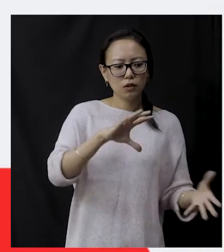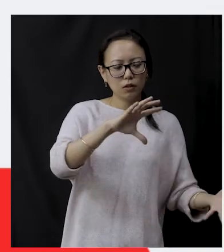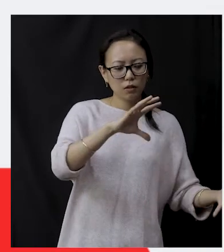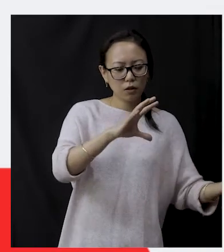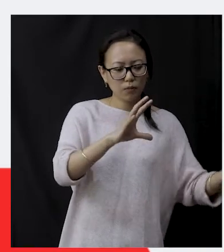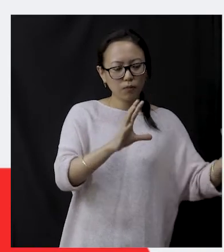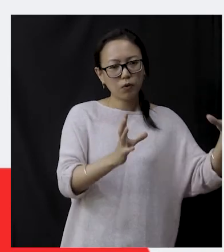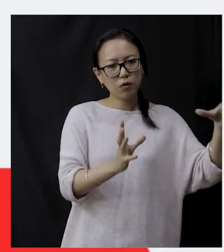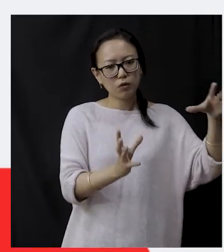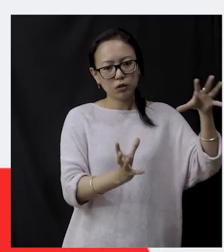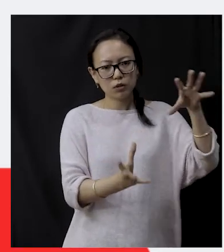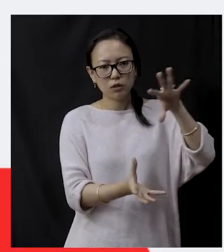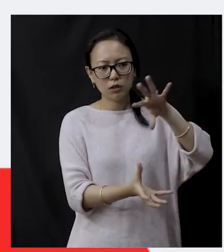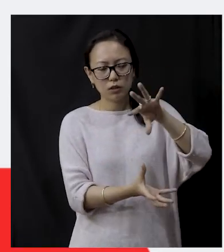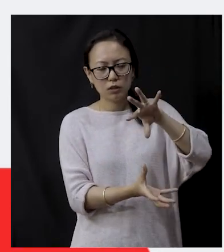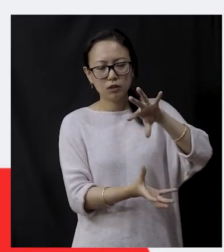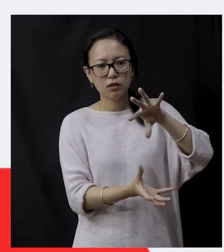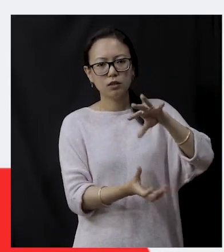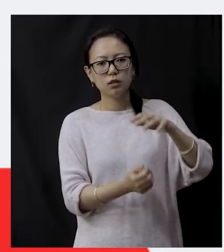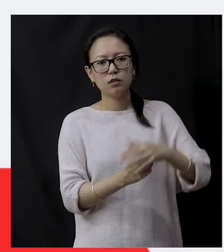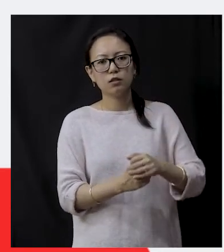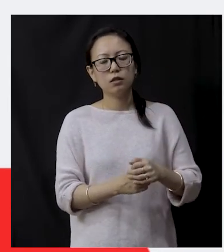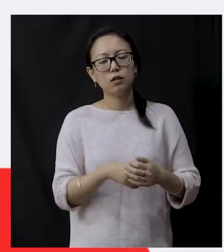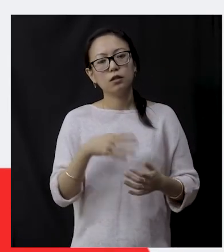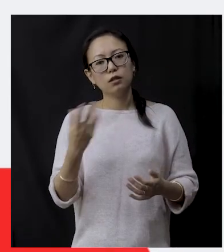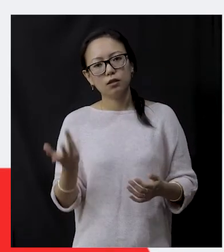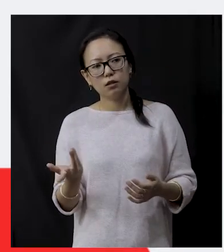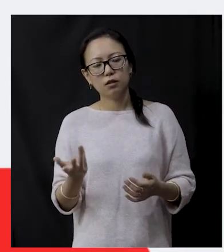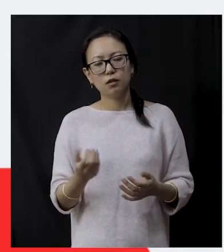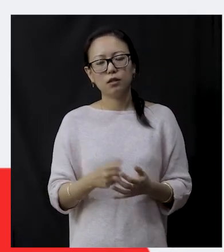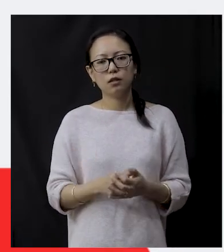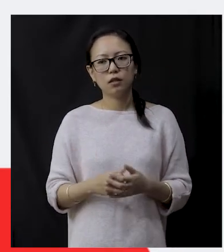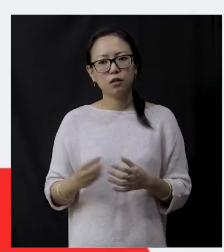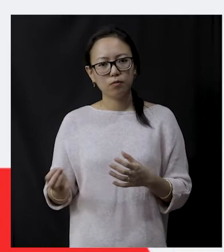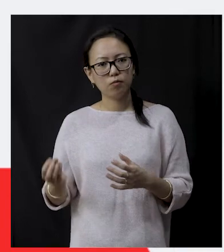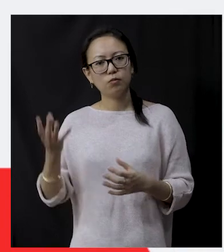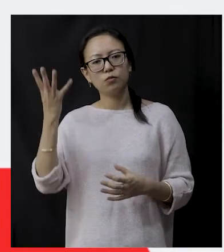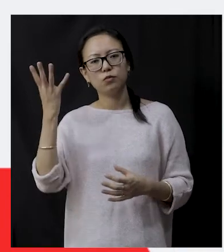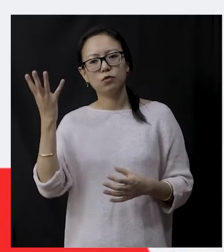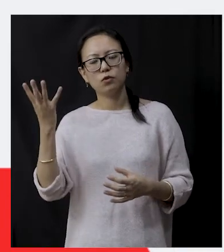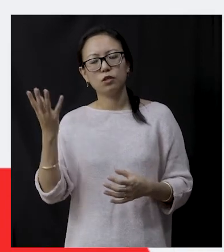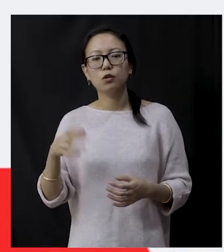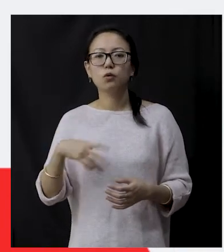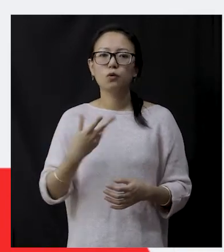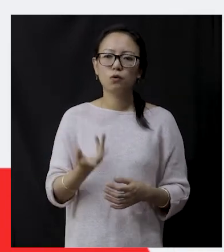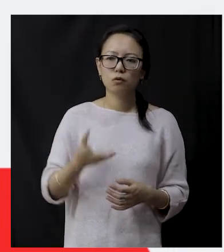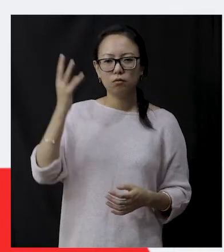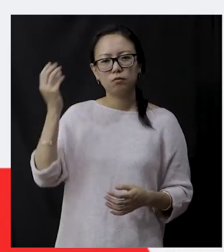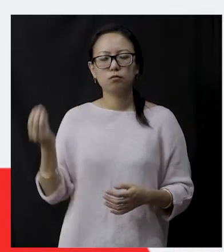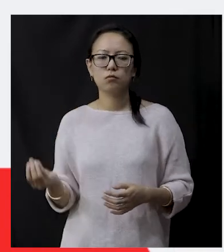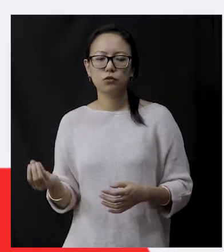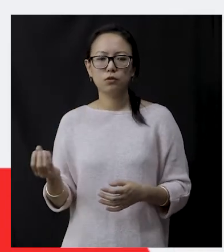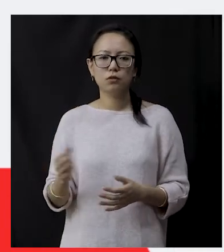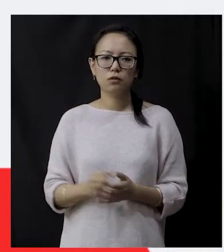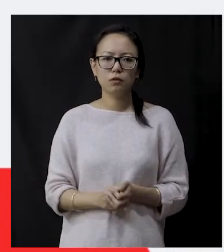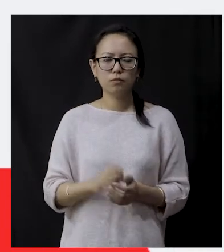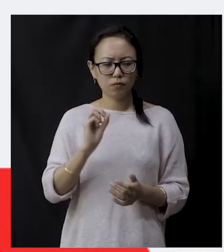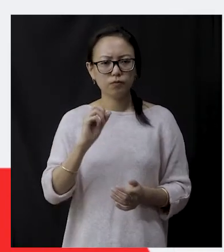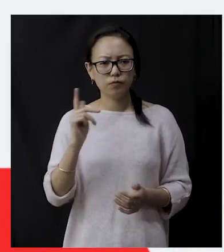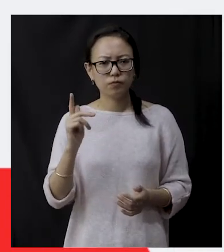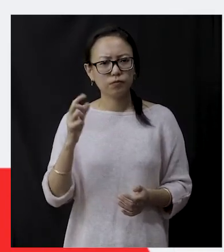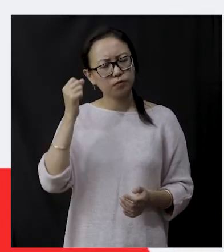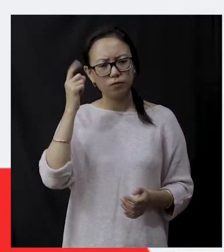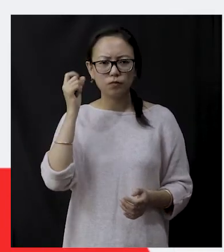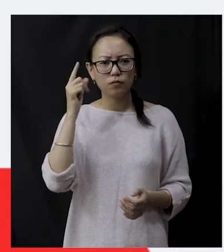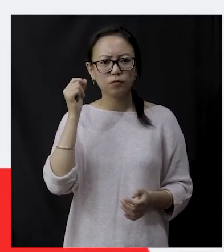whenever this side experiences a daytime, the other side will experience the nighttime. Okay?